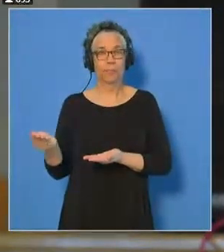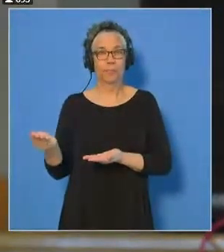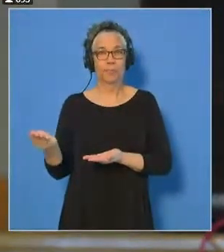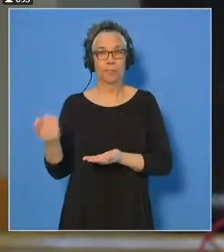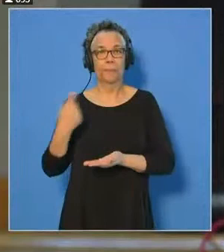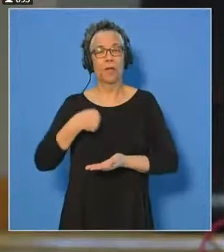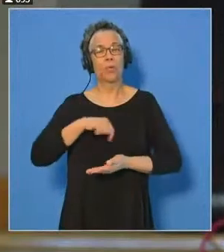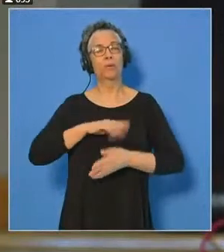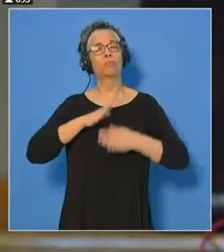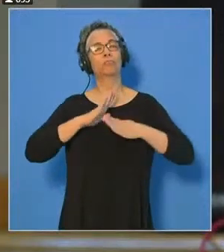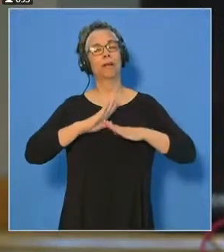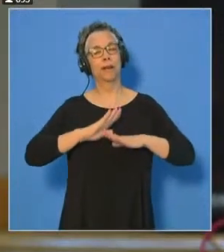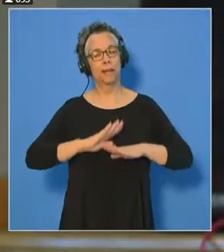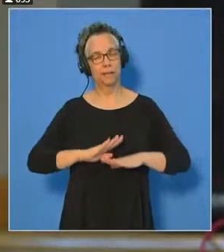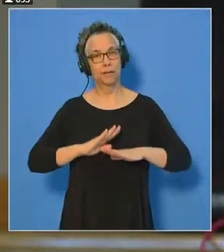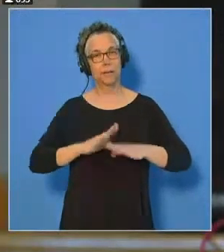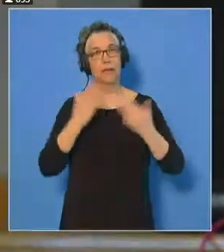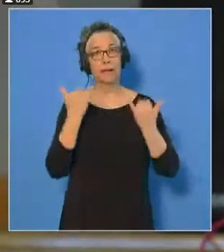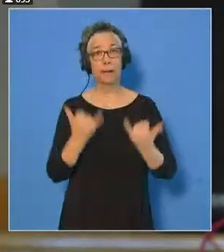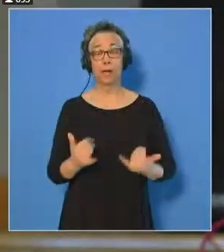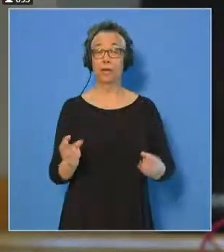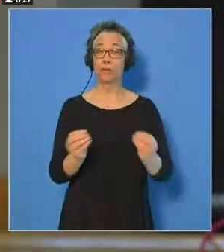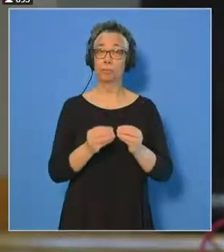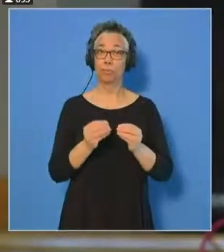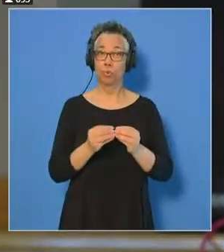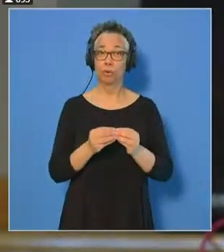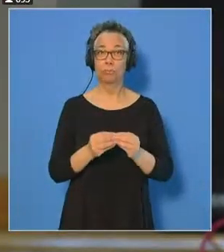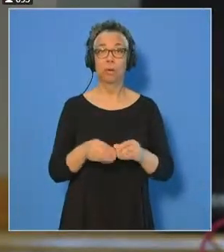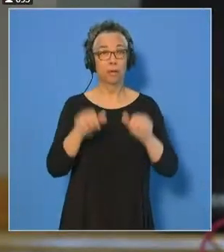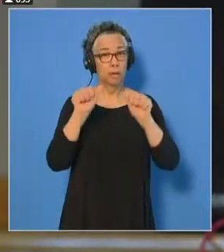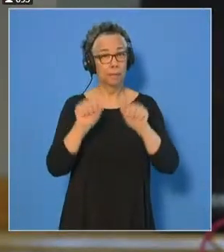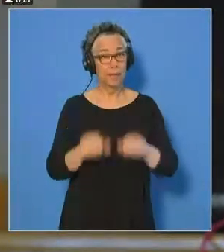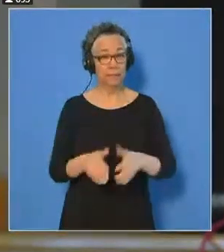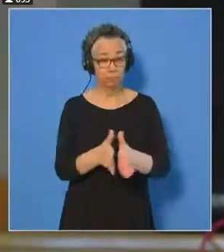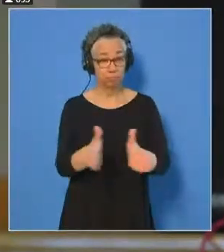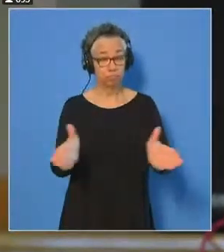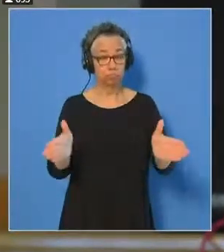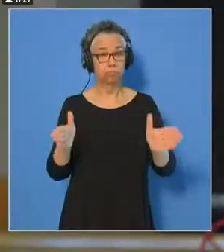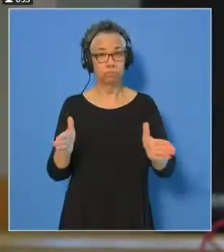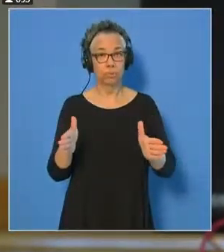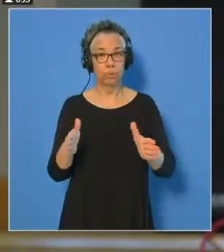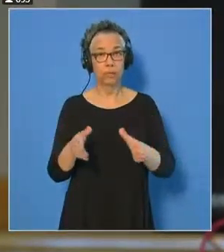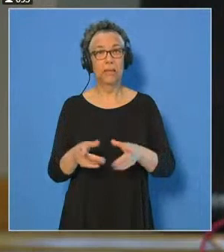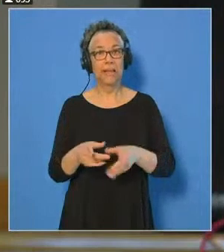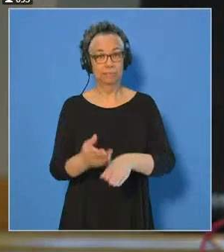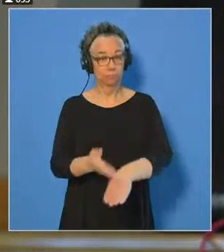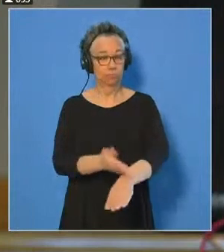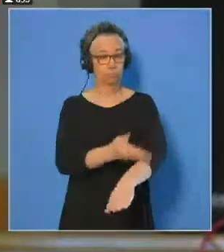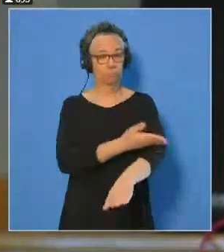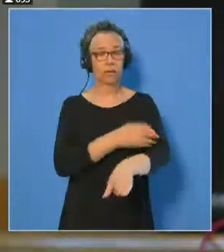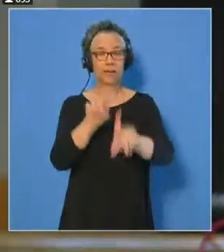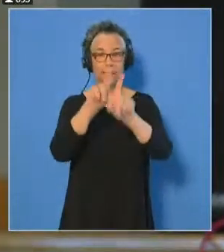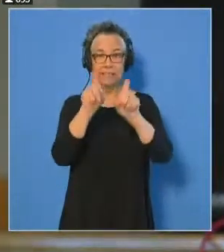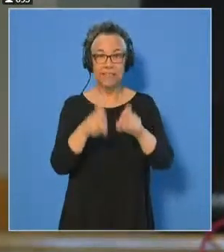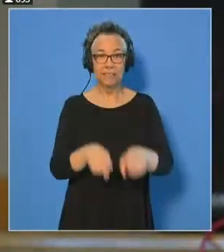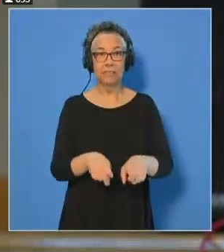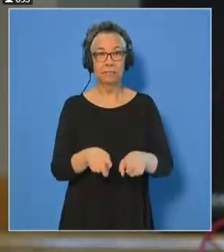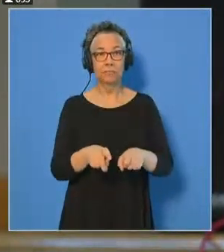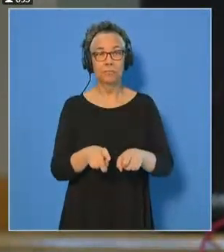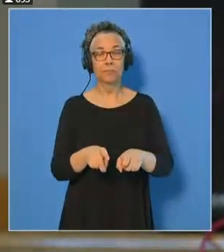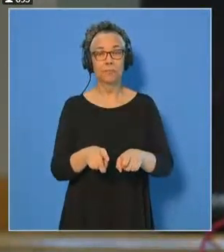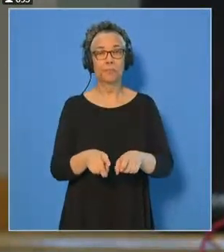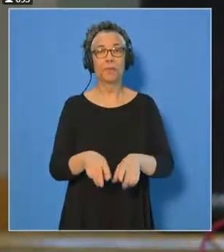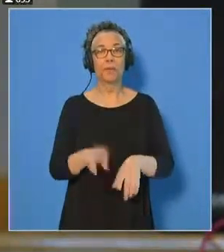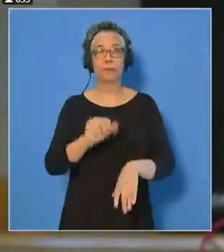that we now have more extensive capacity for testing and are able to ramp up our testing regime. The ministry